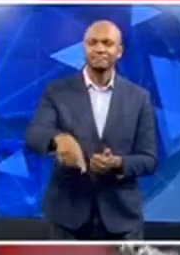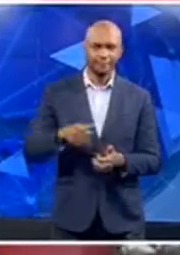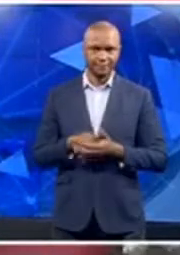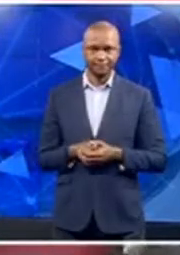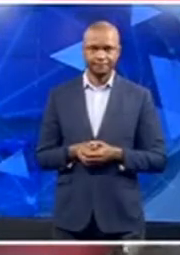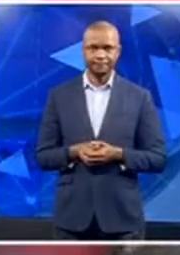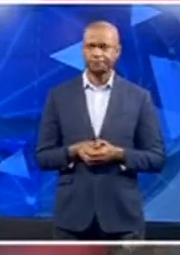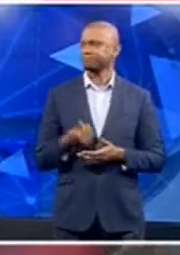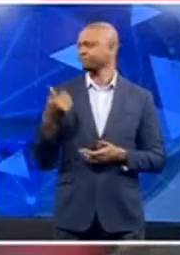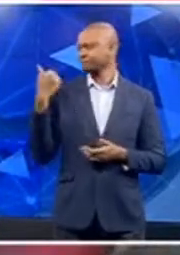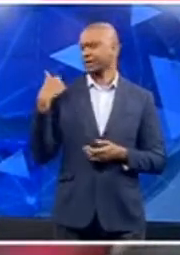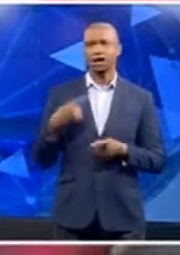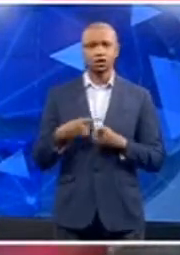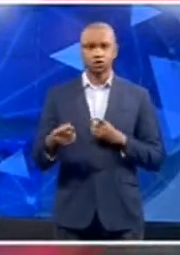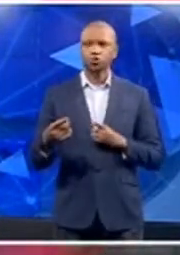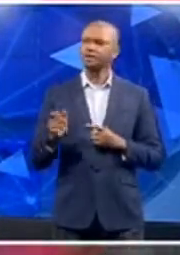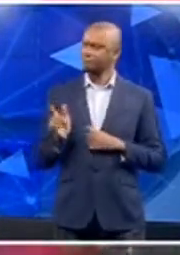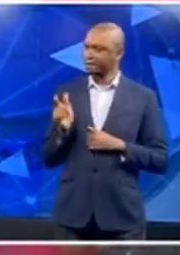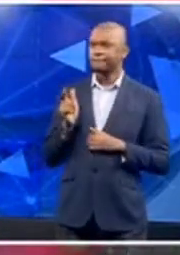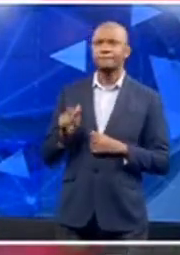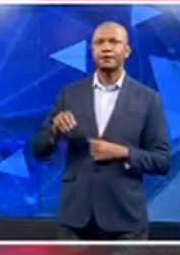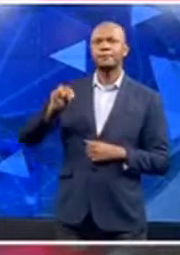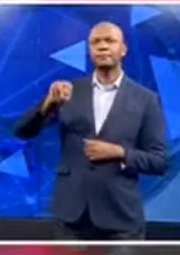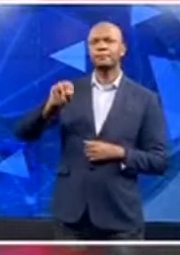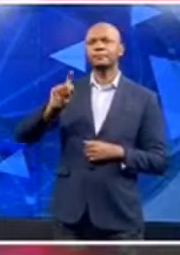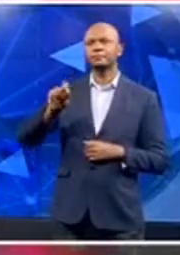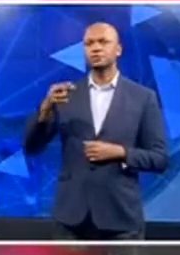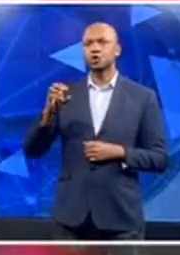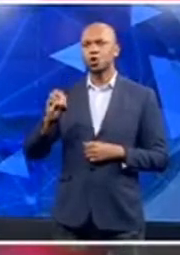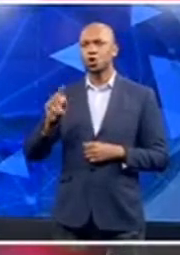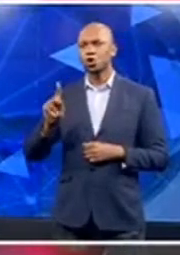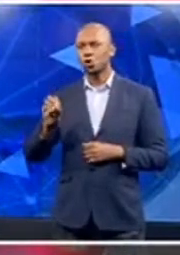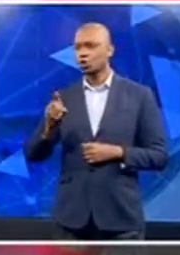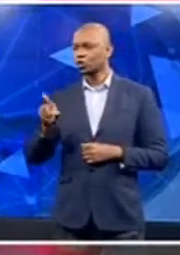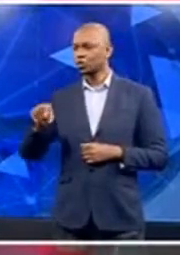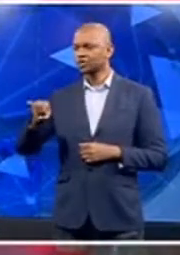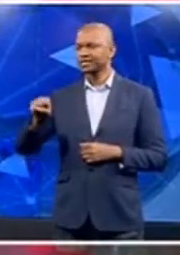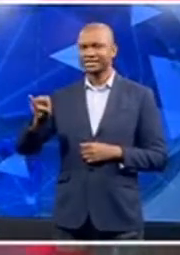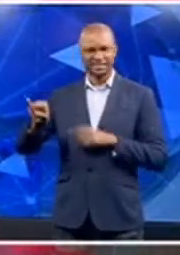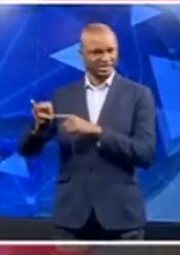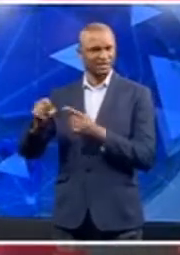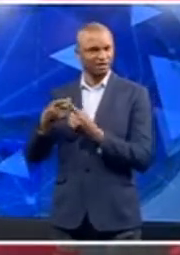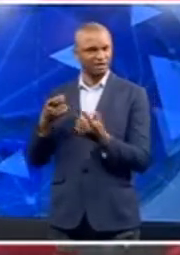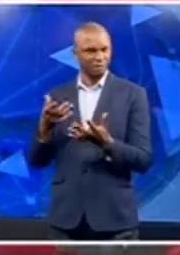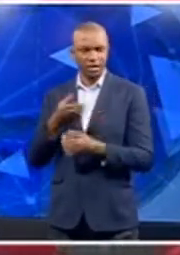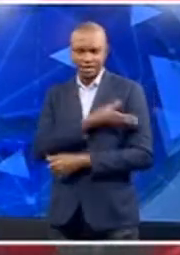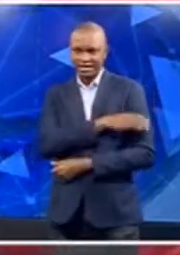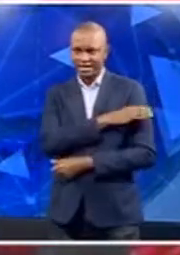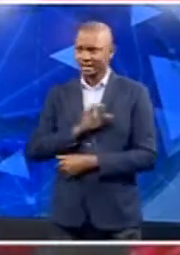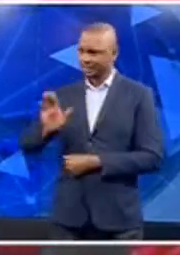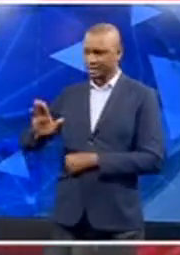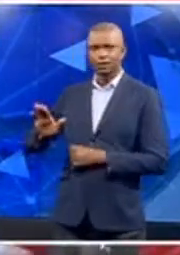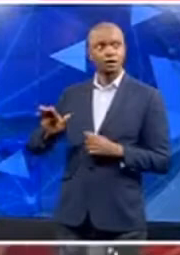abulala mthokozisi ndumba ndumba lobeka neminyaka lengamashumi lamathathu nesihlanu bekabuya kadokotela ngalesikhathi amaphoyisa